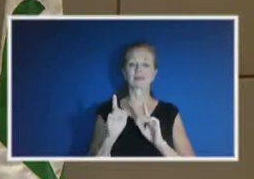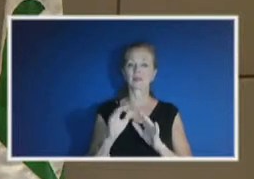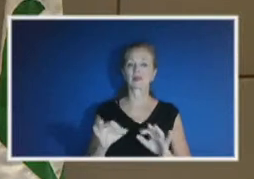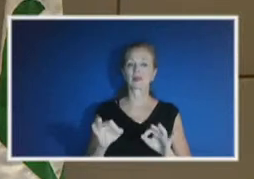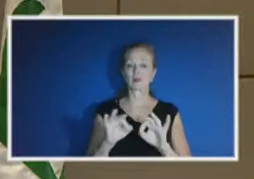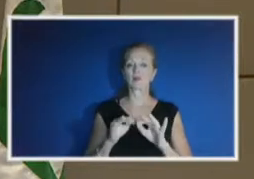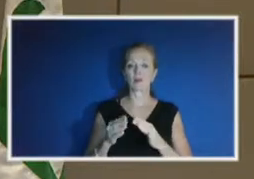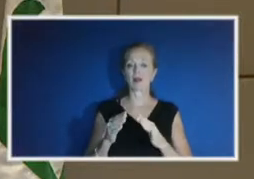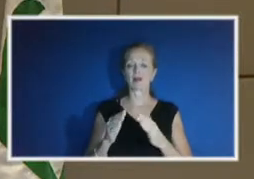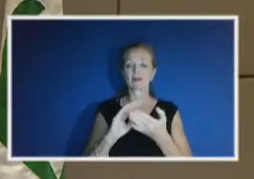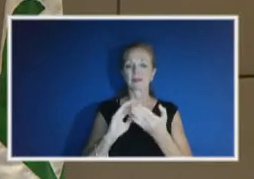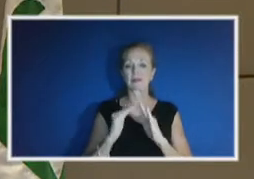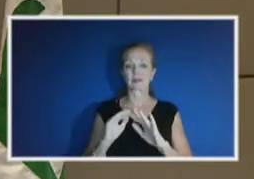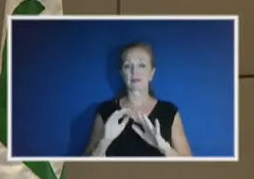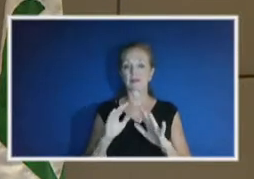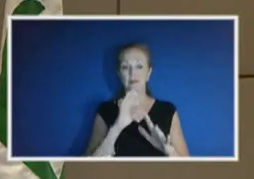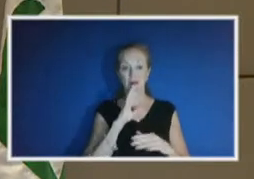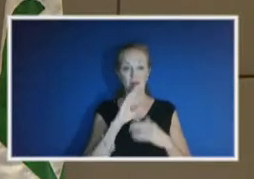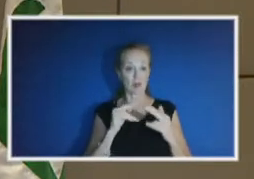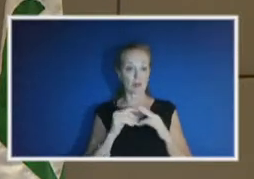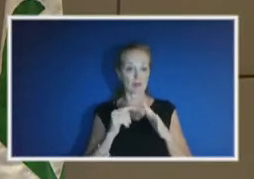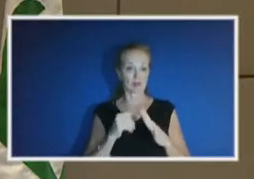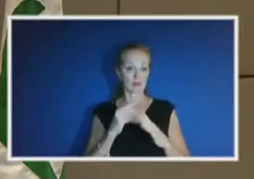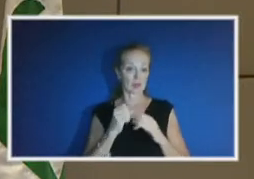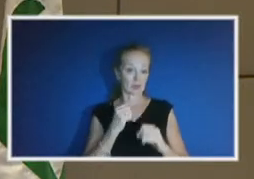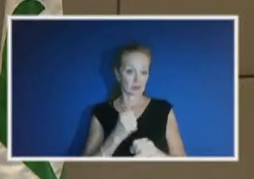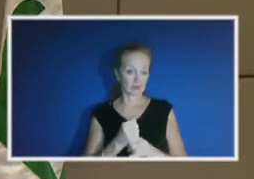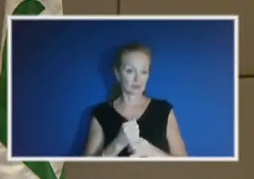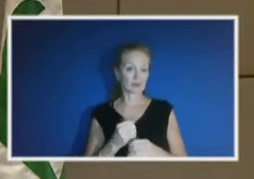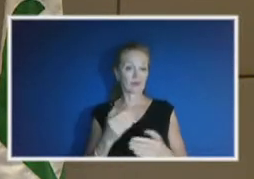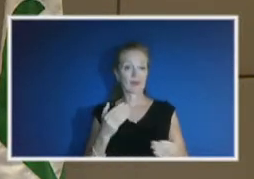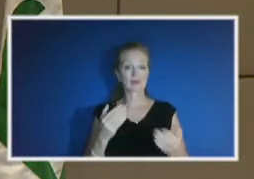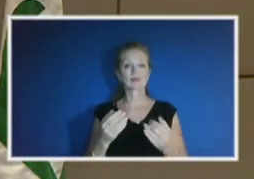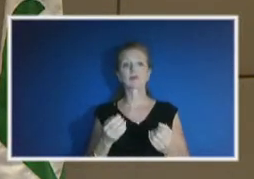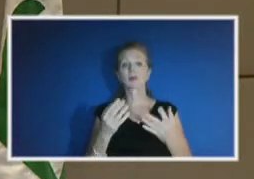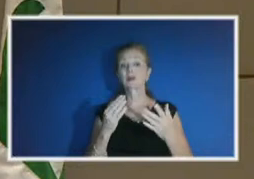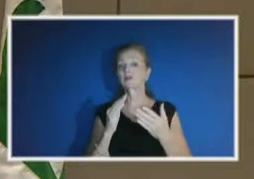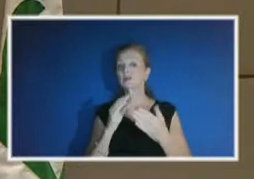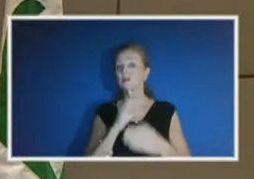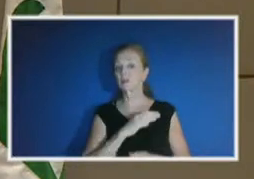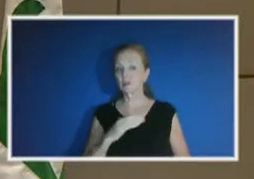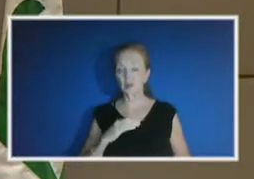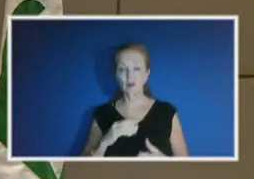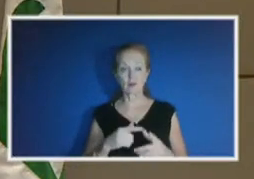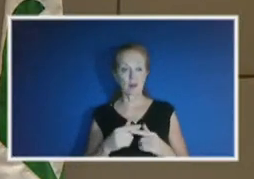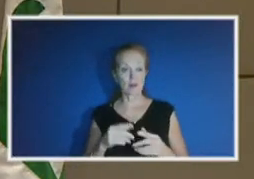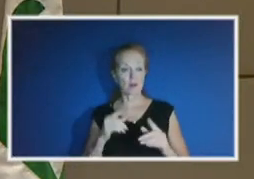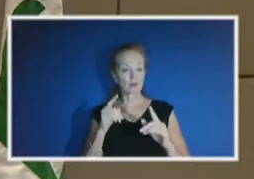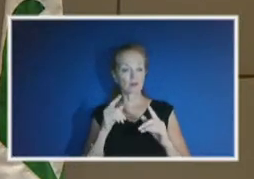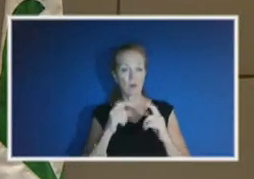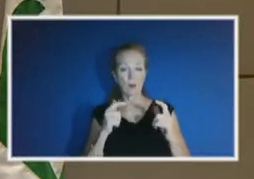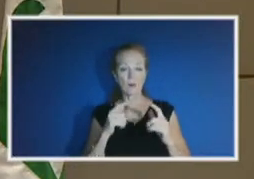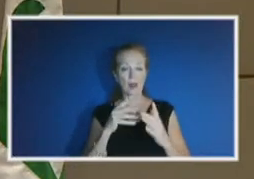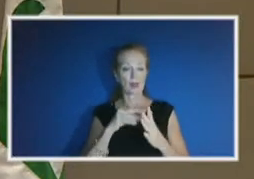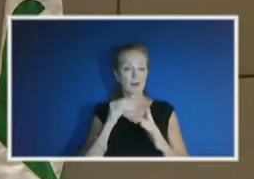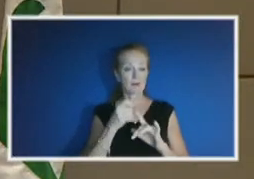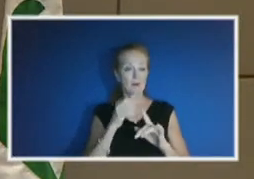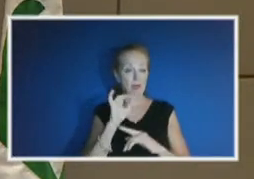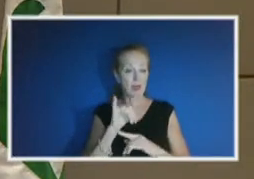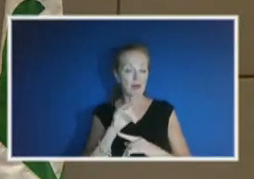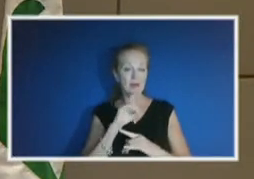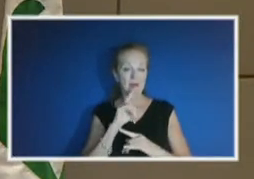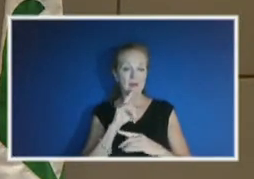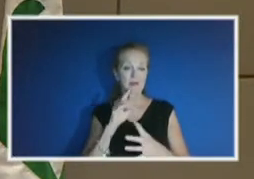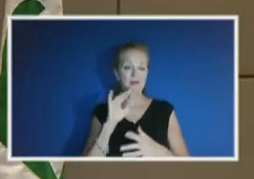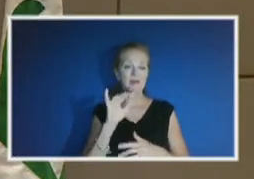city. And we've talked about this for years. I've served on a number of committees, and my greatest learning from all of that was